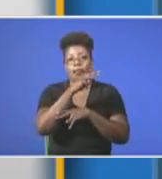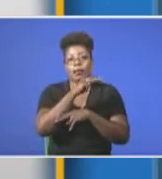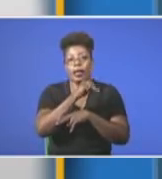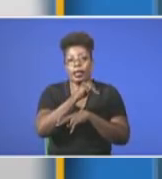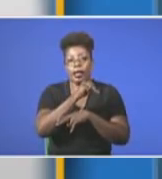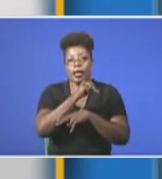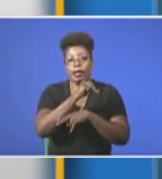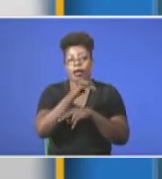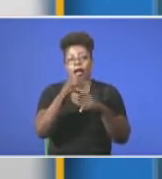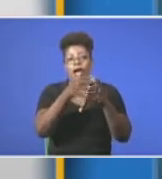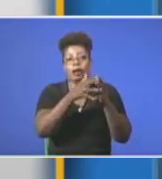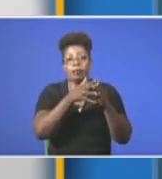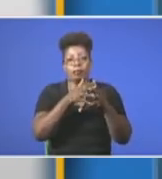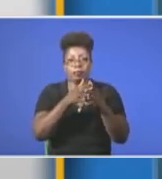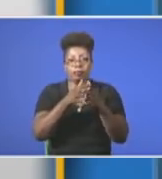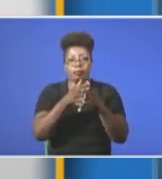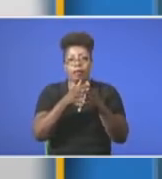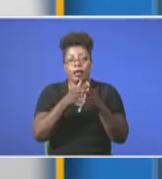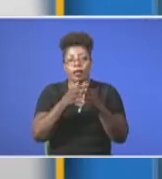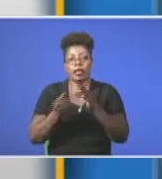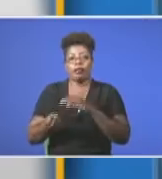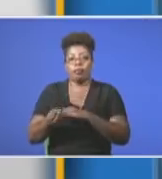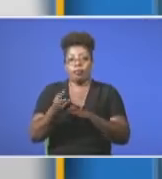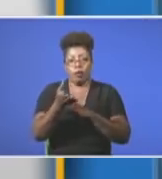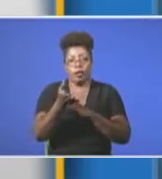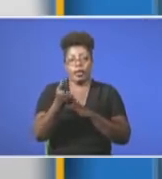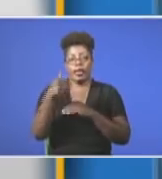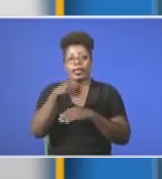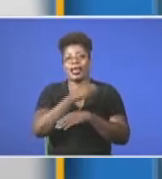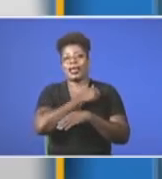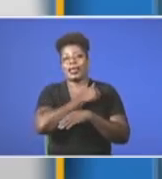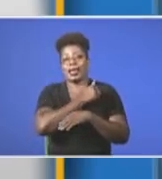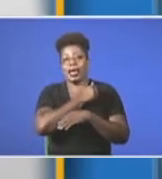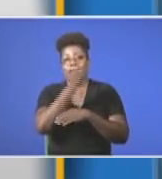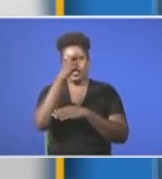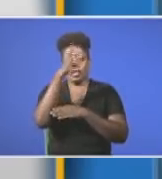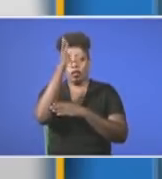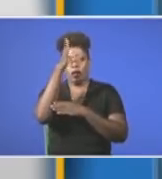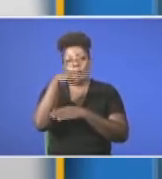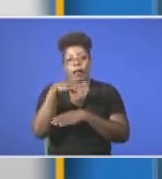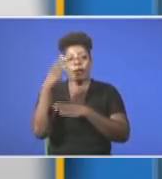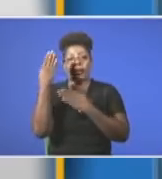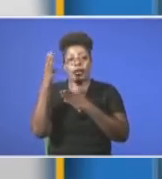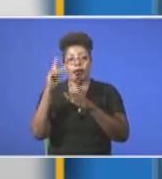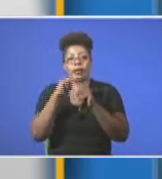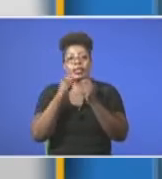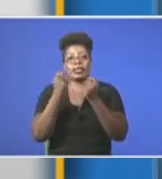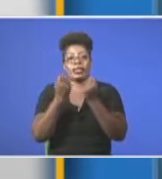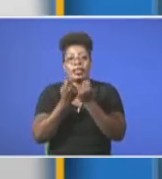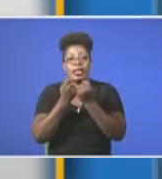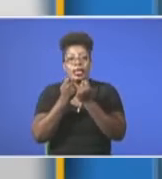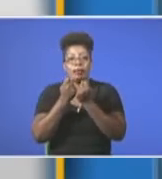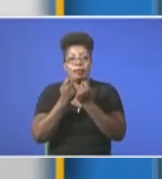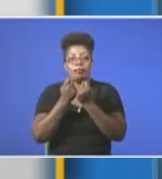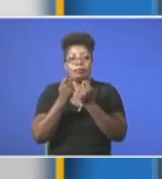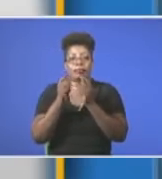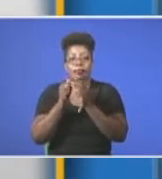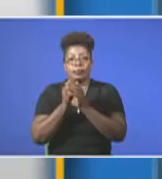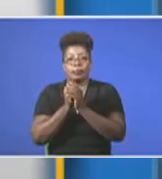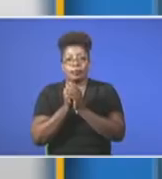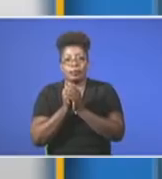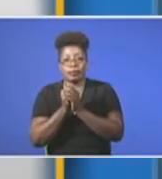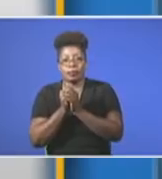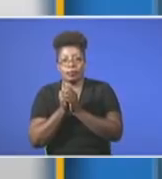Federation's Senior and Super Senior Championships in Calgary, Alberta, Canada. In the senior man, the Bahamian team of Lee Davis, Soneth Lockhart, and